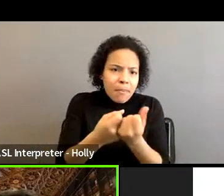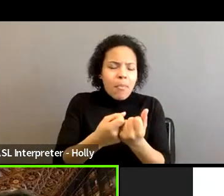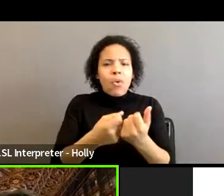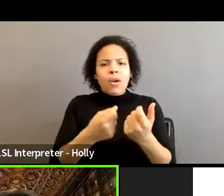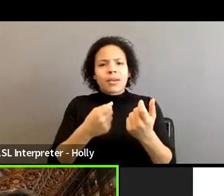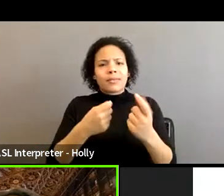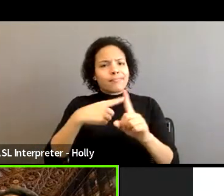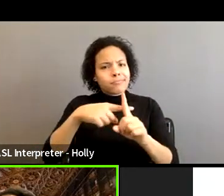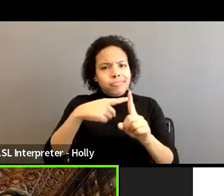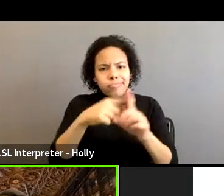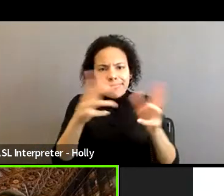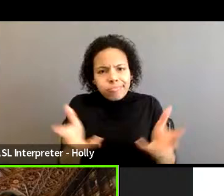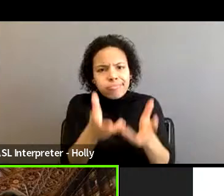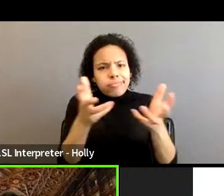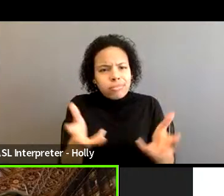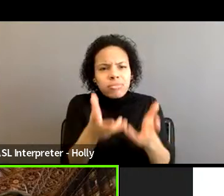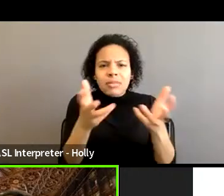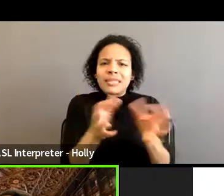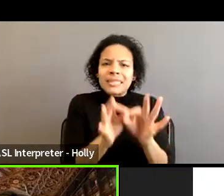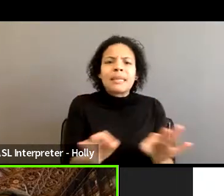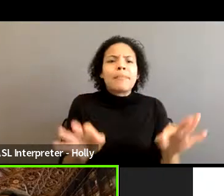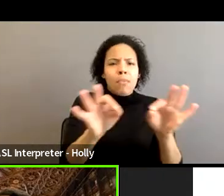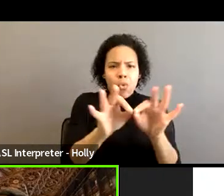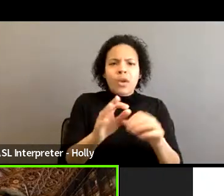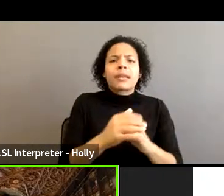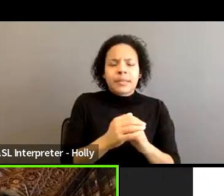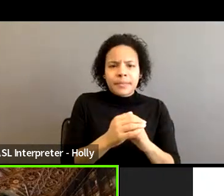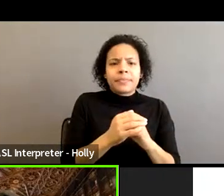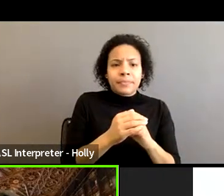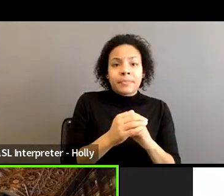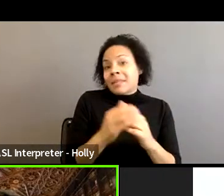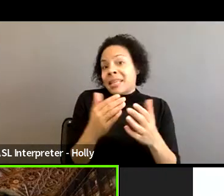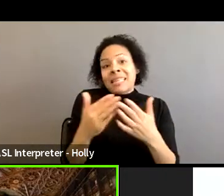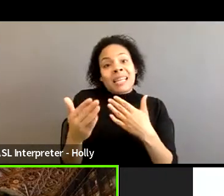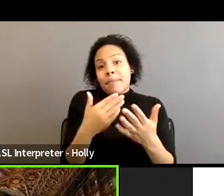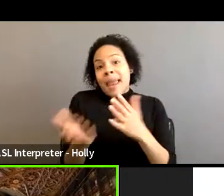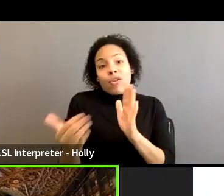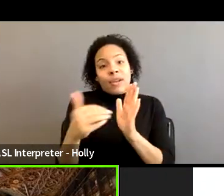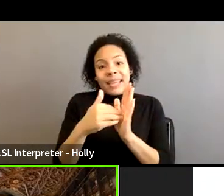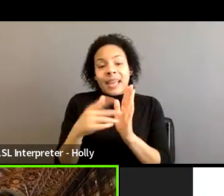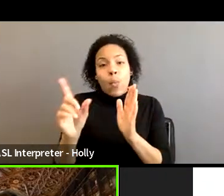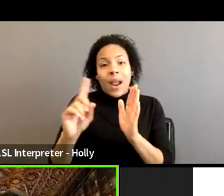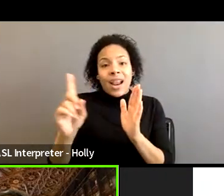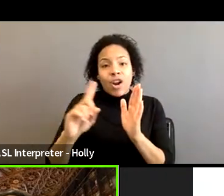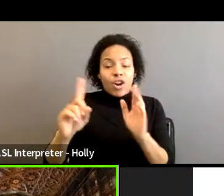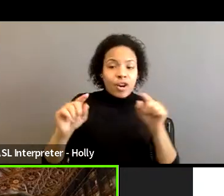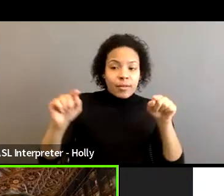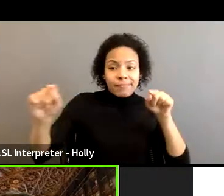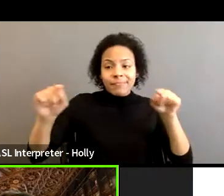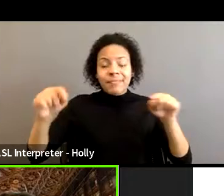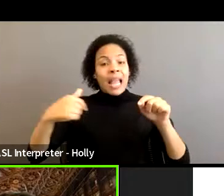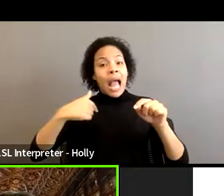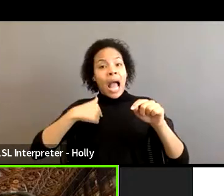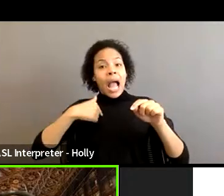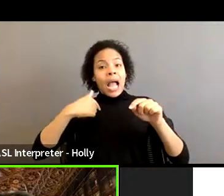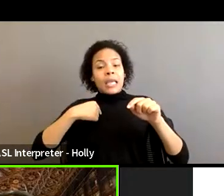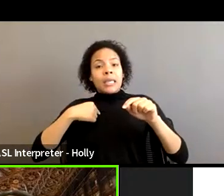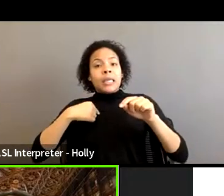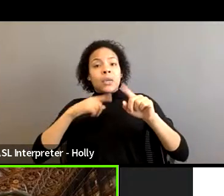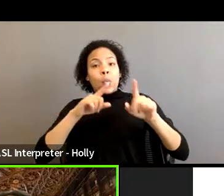rural environment or, Priscilla, as you mentioned, a commuter school. I went to a commuter school as well at San Francisco State, but having